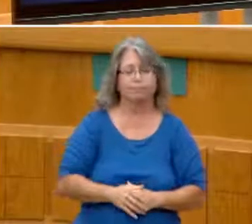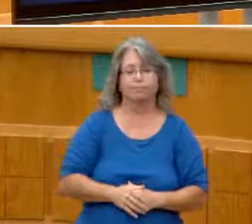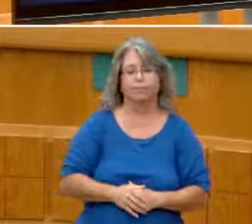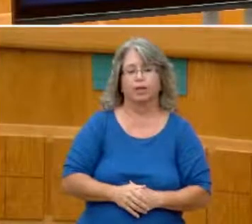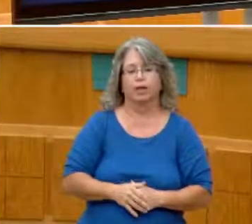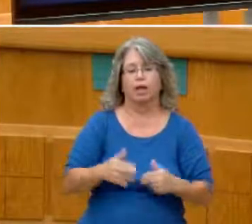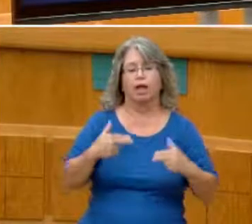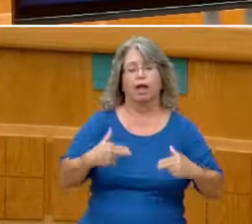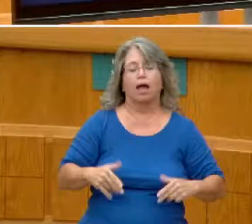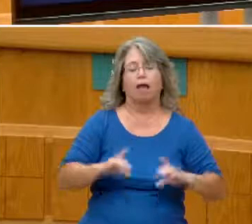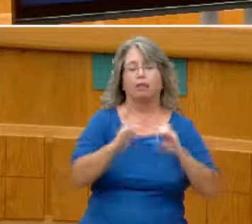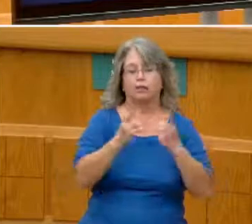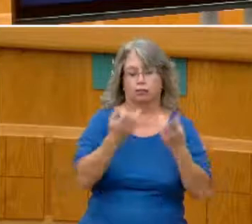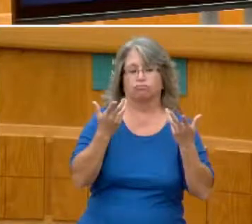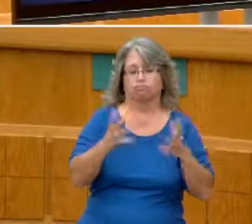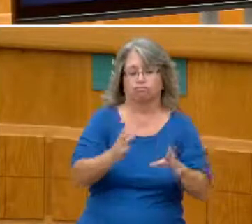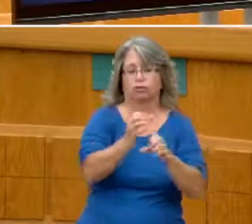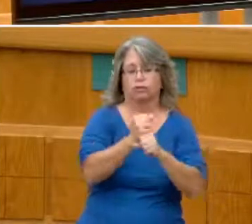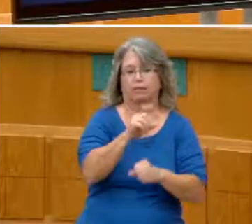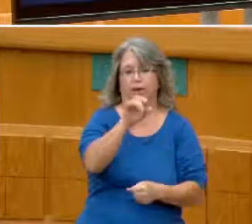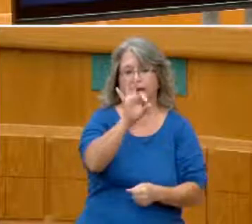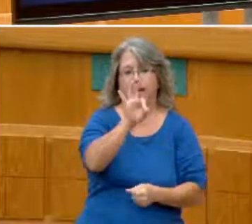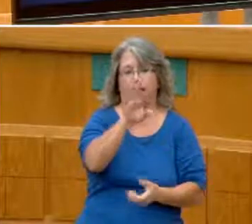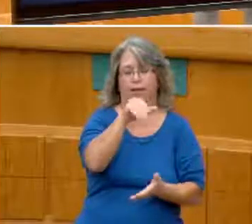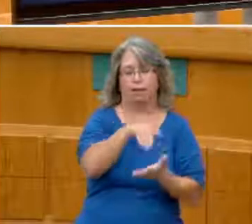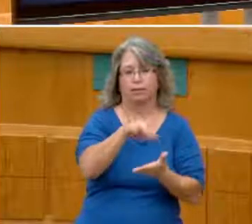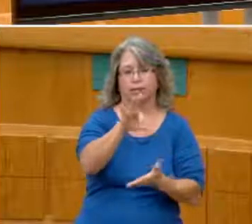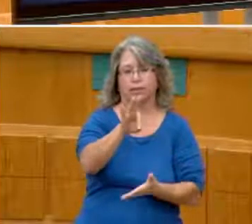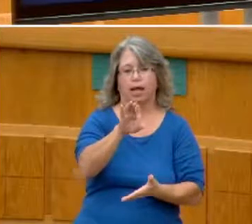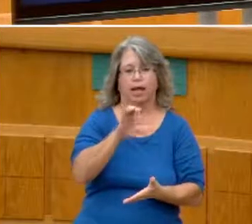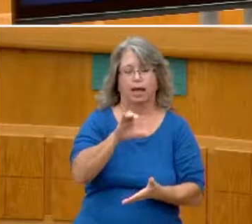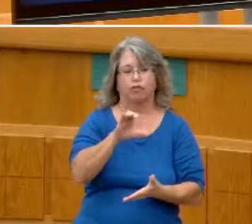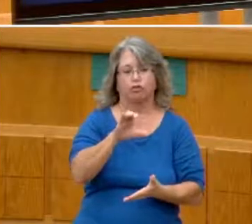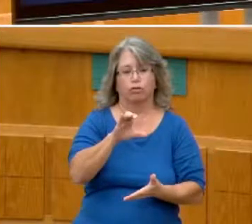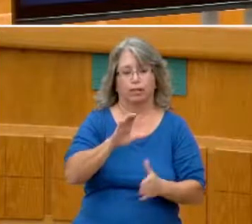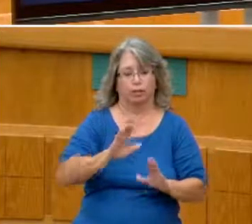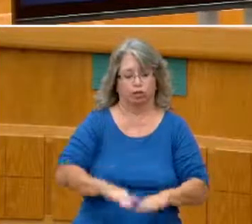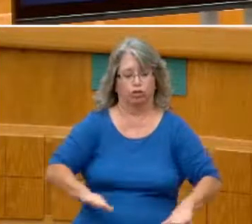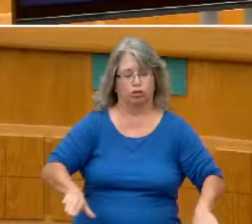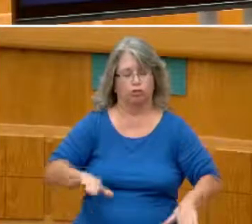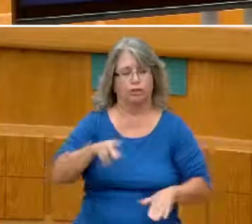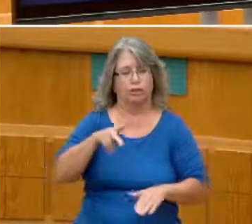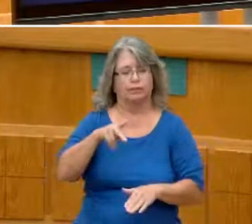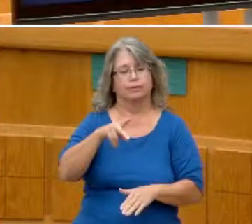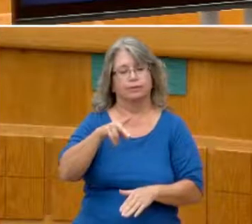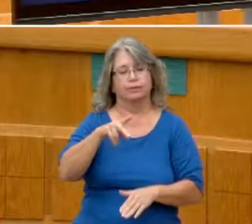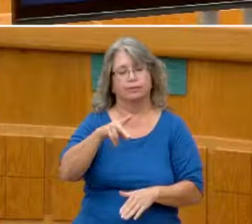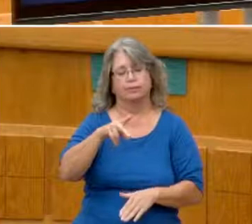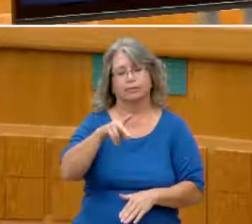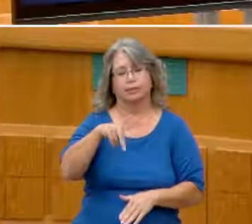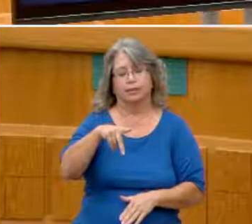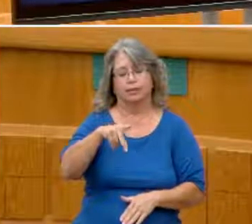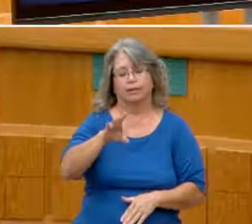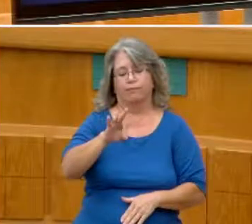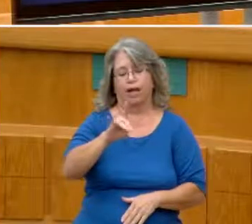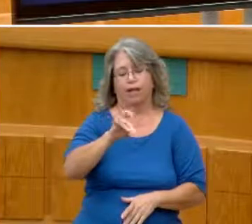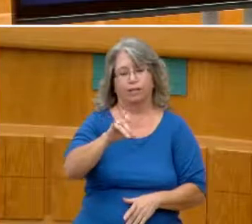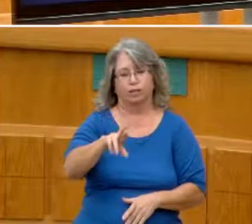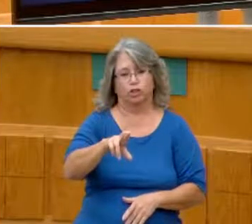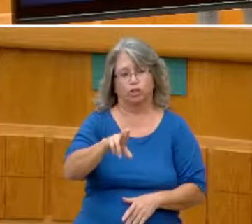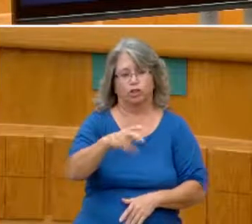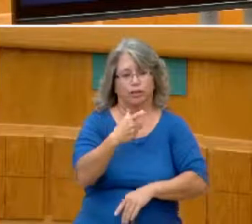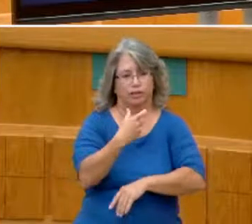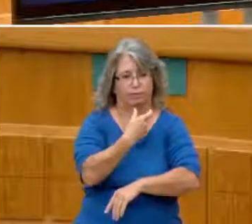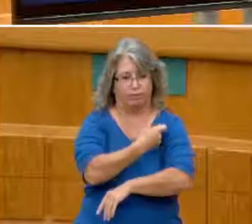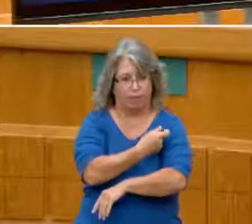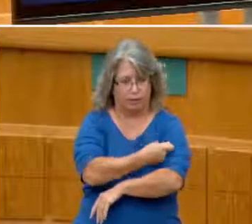district has received 9,900 pediatric Pfizer vaccines just yesterday and have them available at all